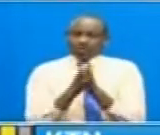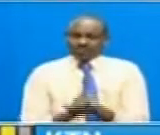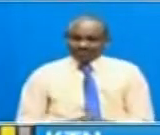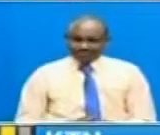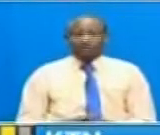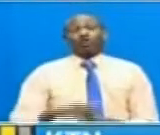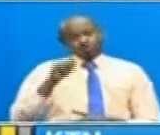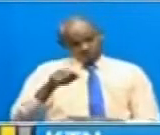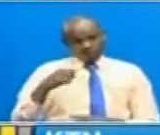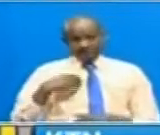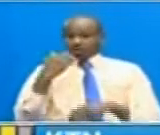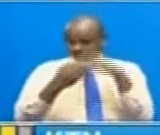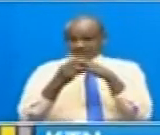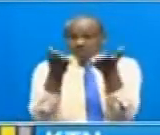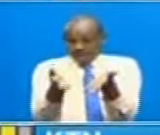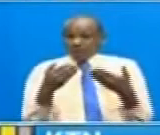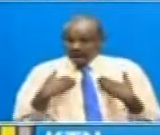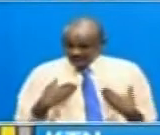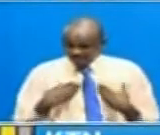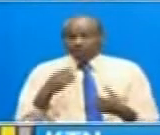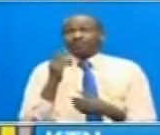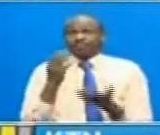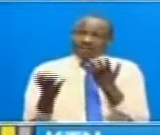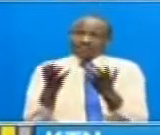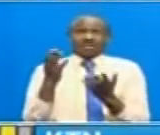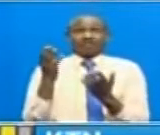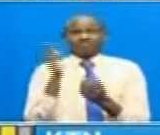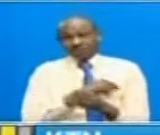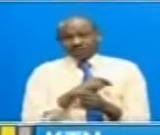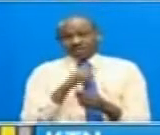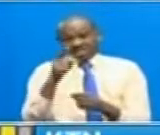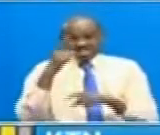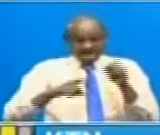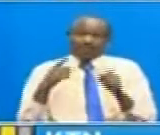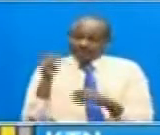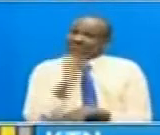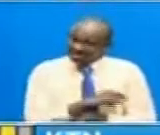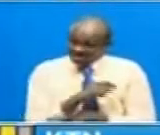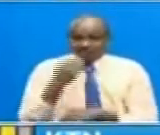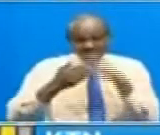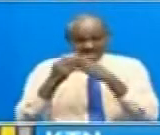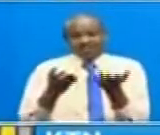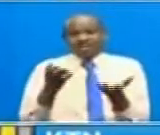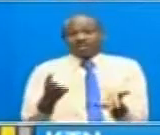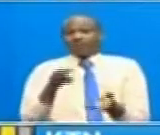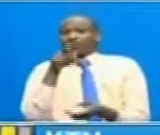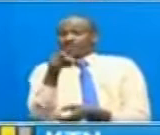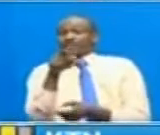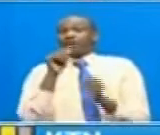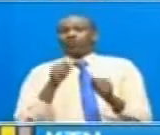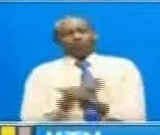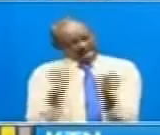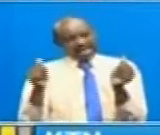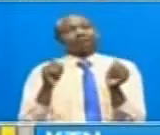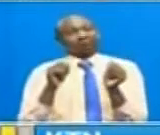on track from a construction point of view. We are looking to complete it towards the end of the year. From a letting point of view, we're doing very